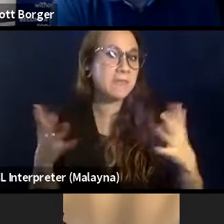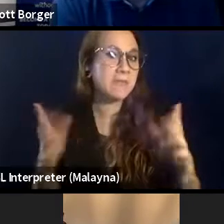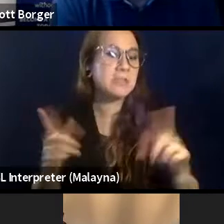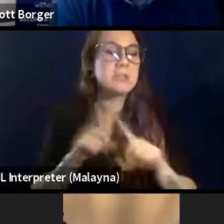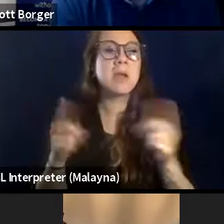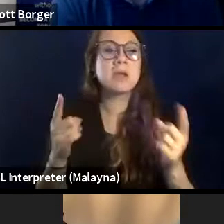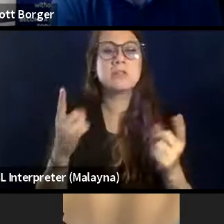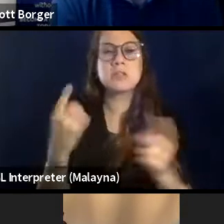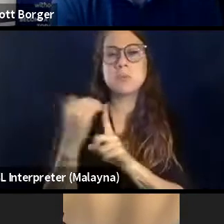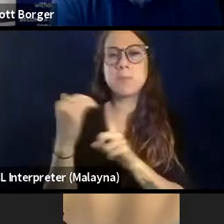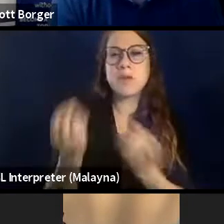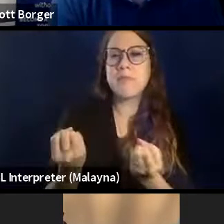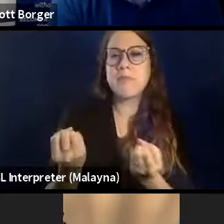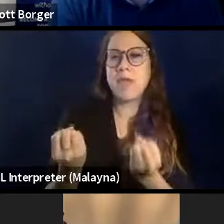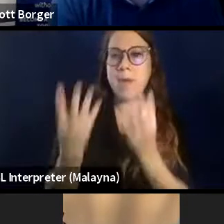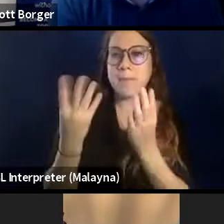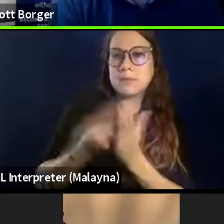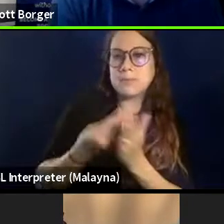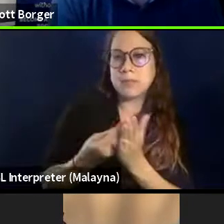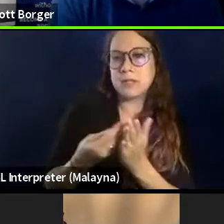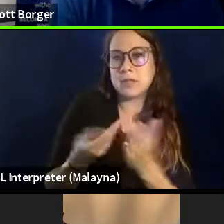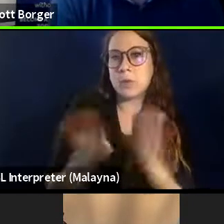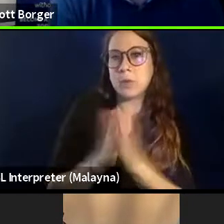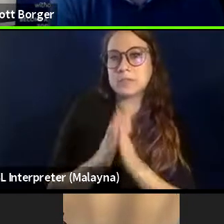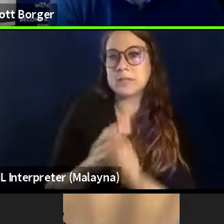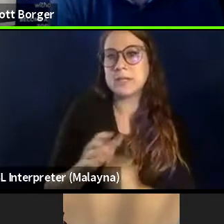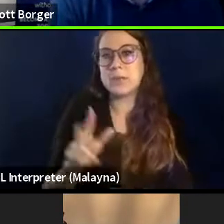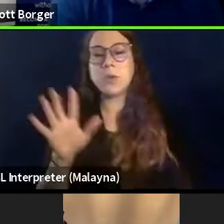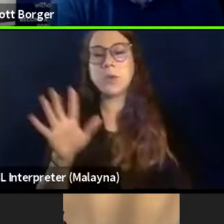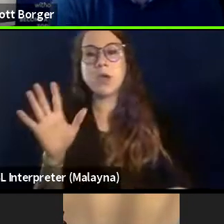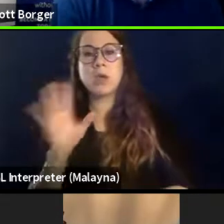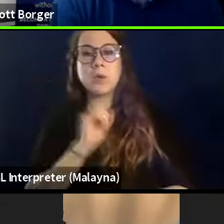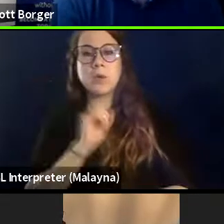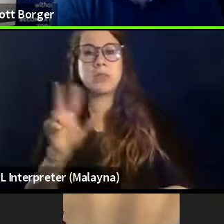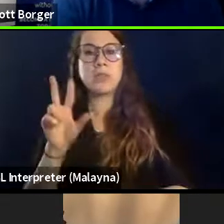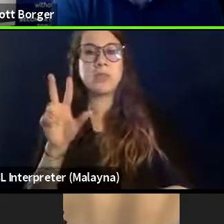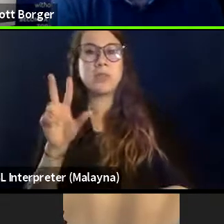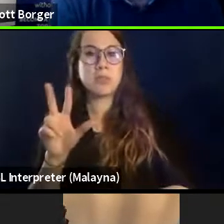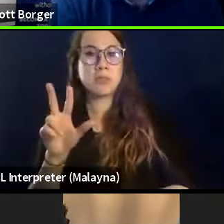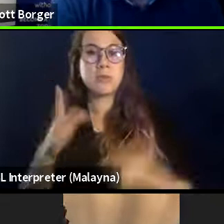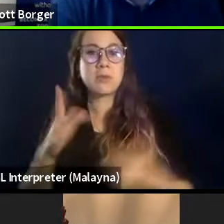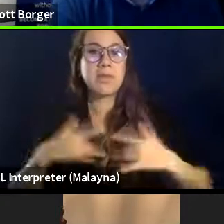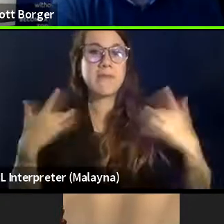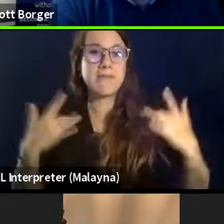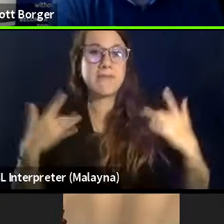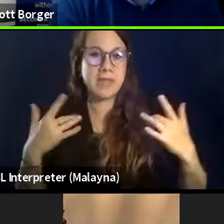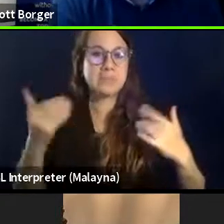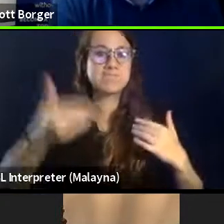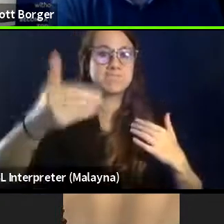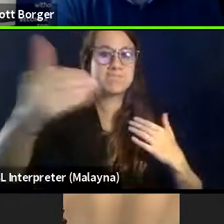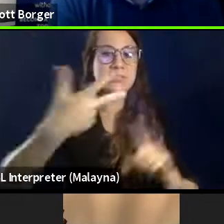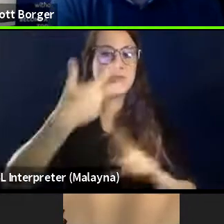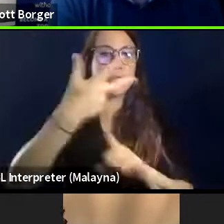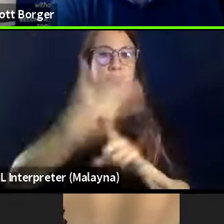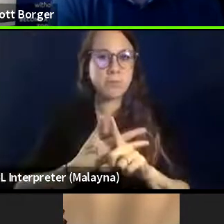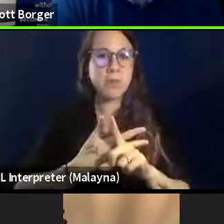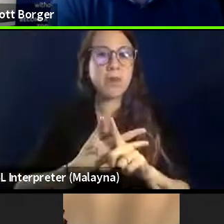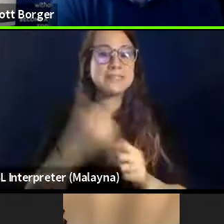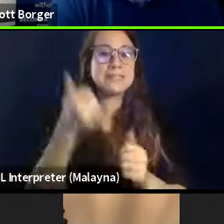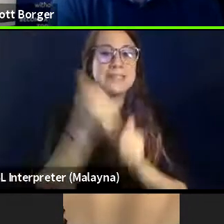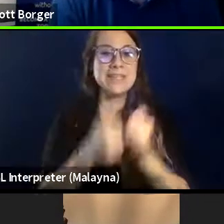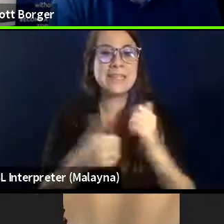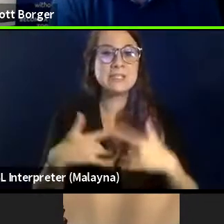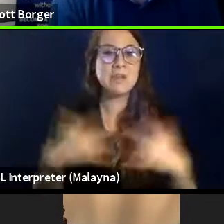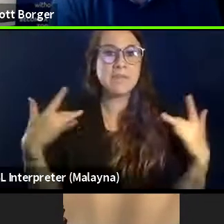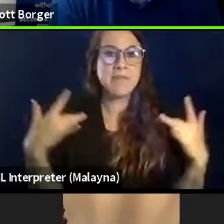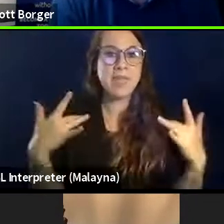remind us of the dollar amount. So we're going to do 3 events over the course of the next 3 months. Each one